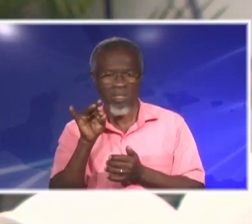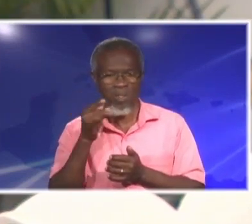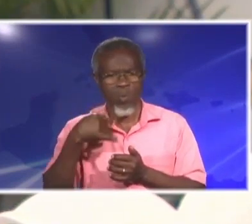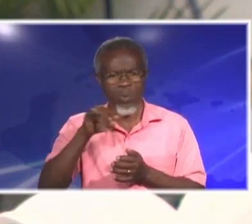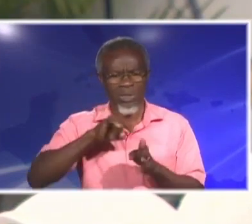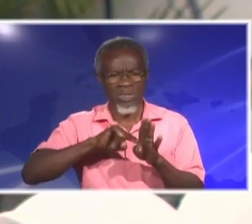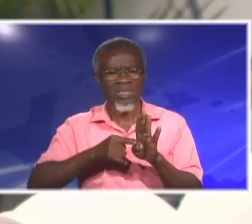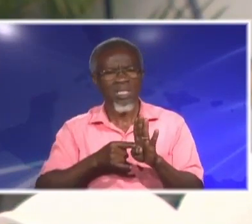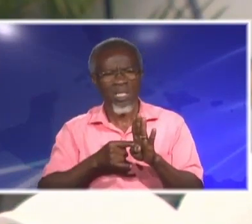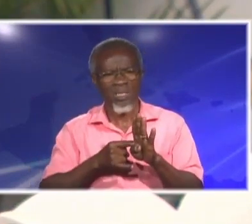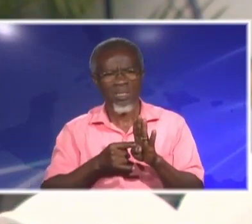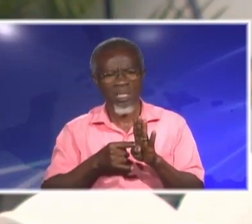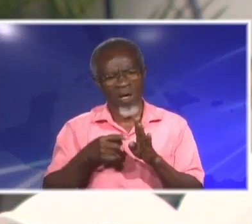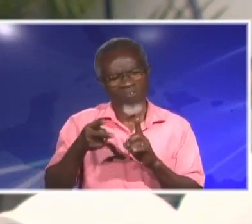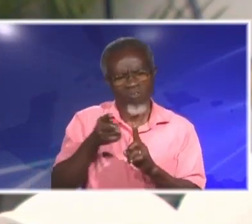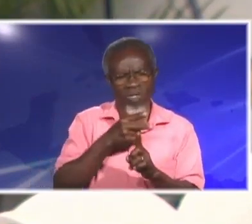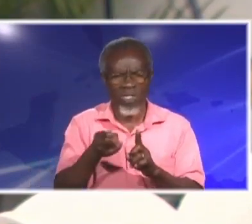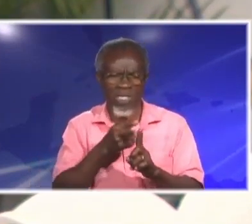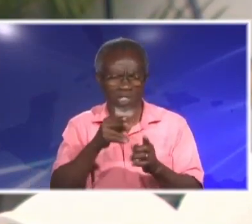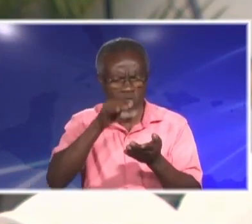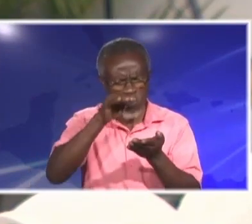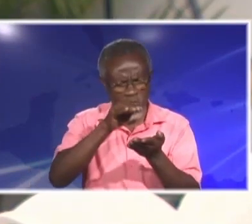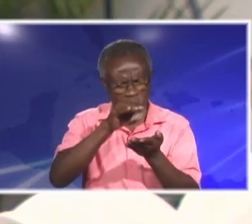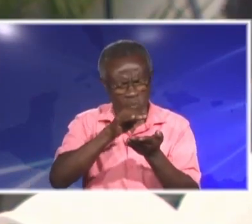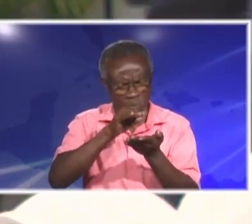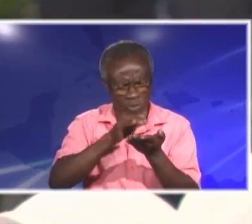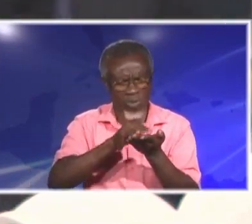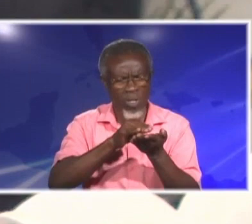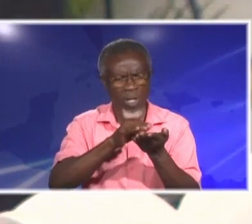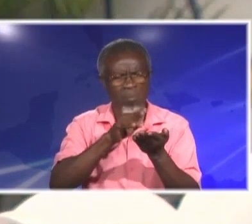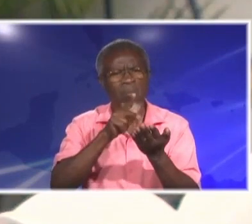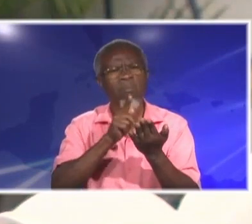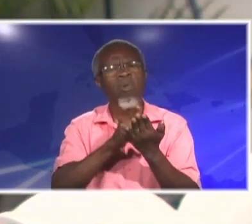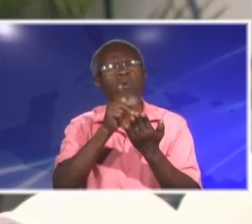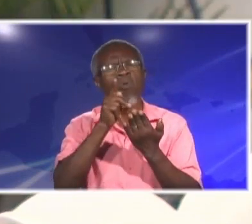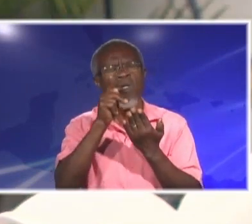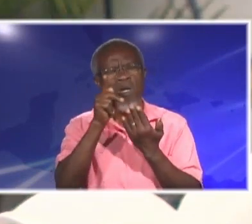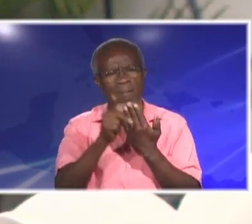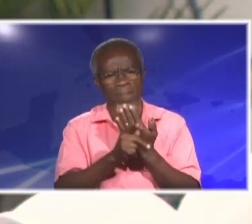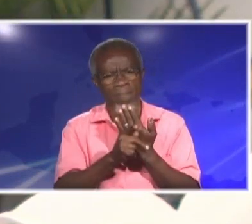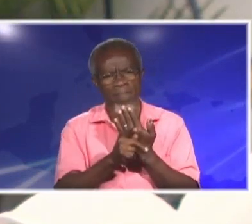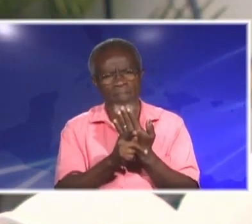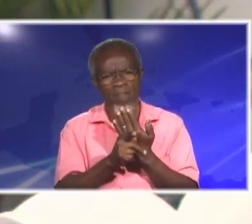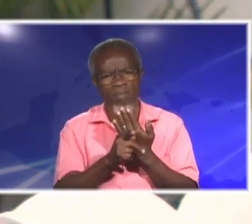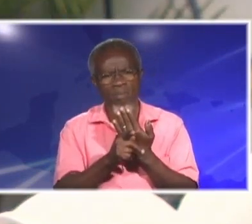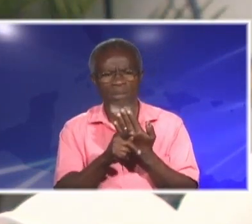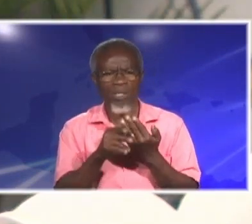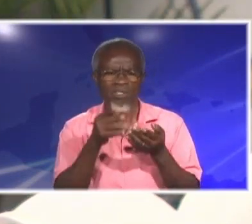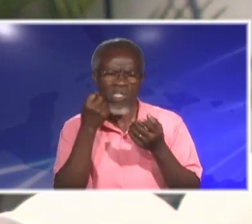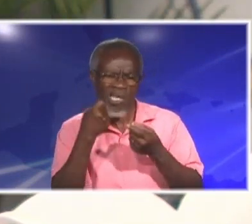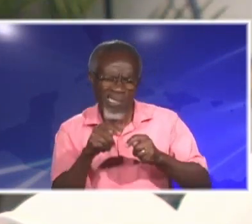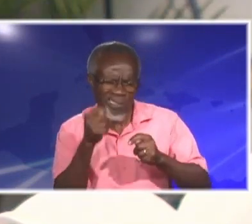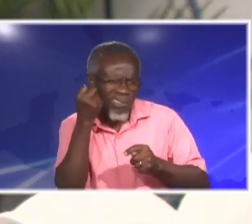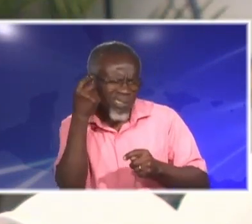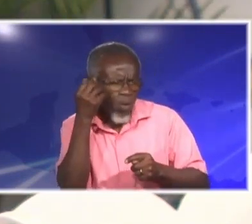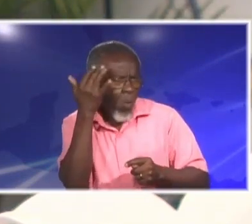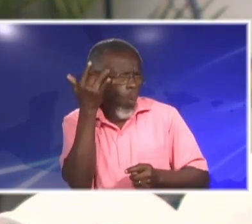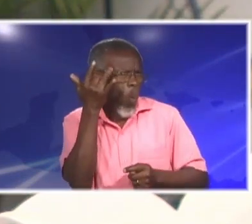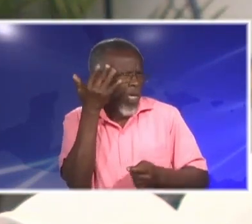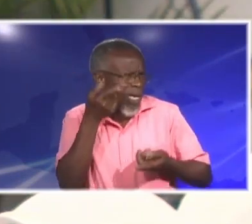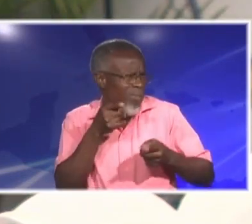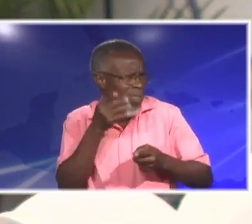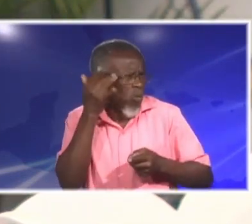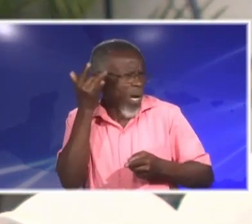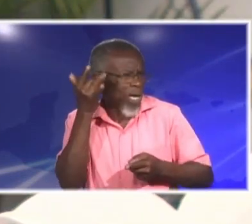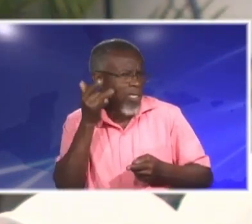program. So we started to gather data on, you know, why? Why is this happening? But coming from the outside, I